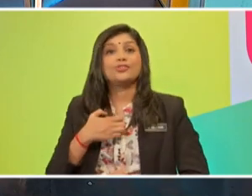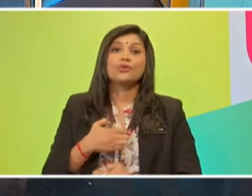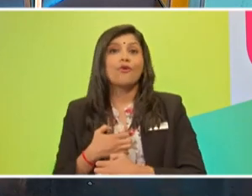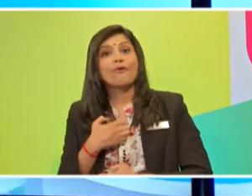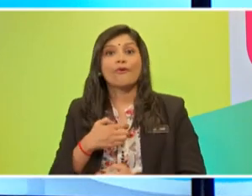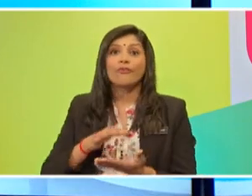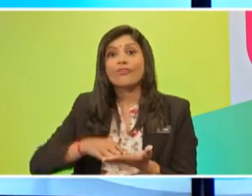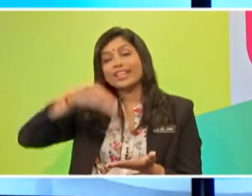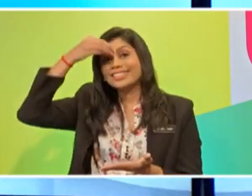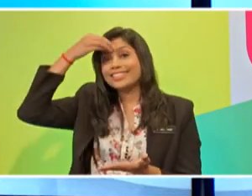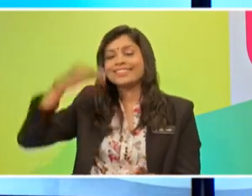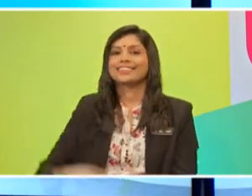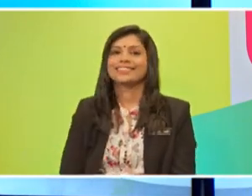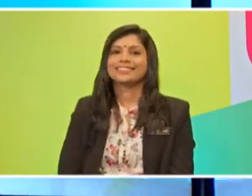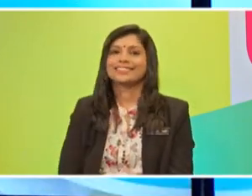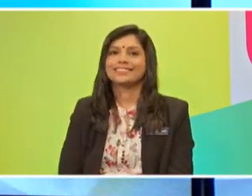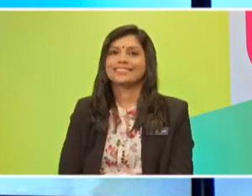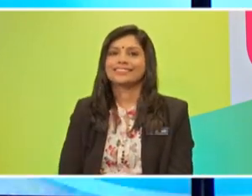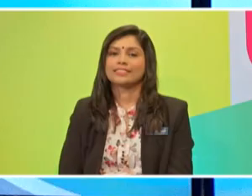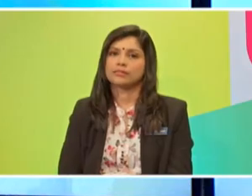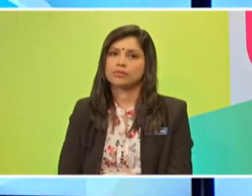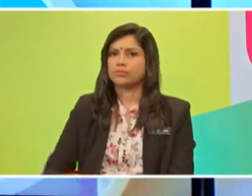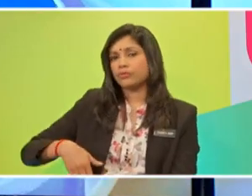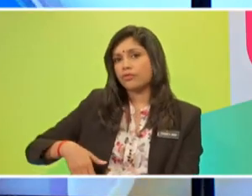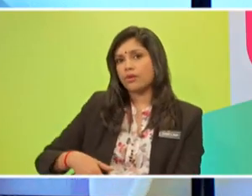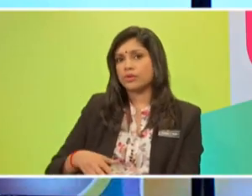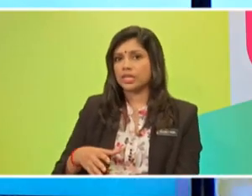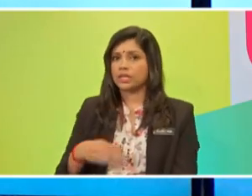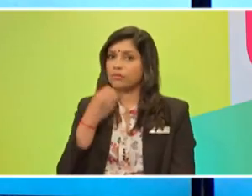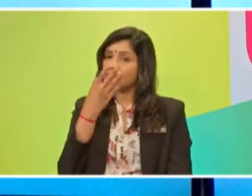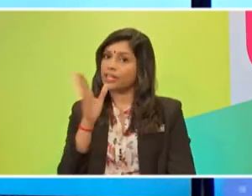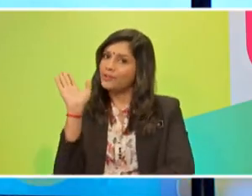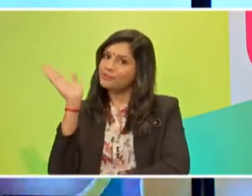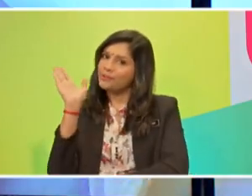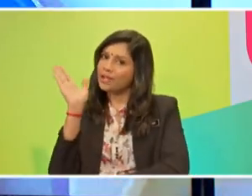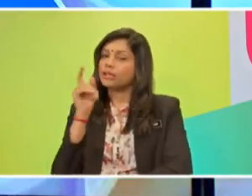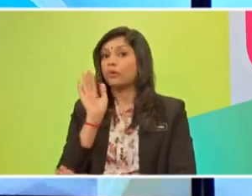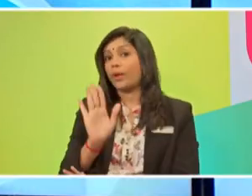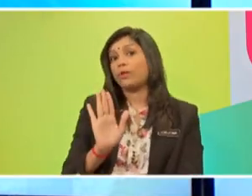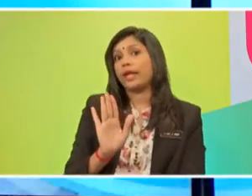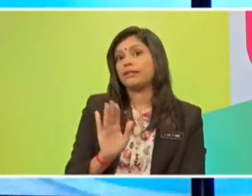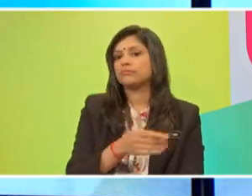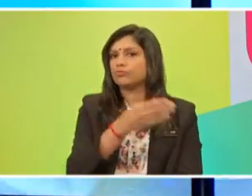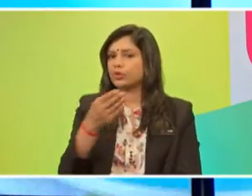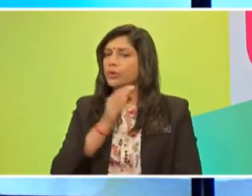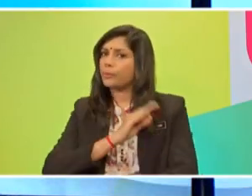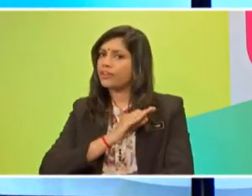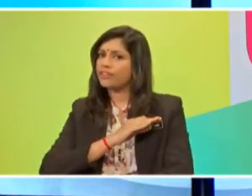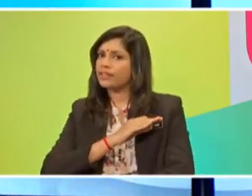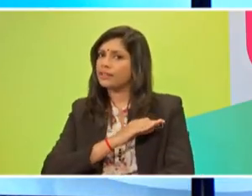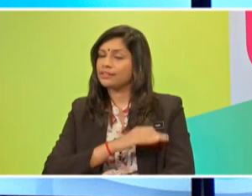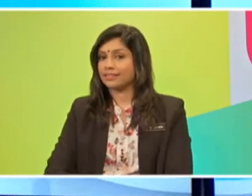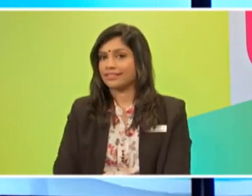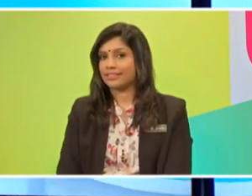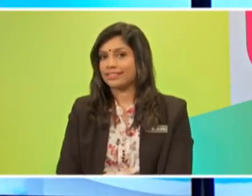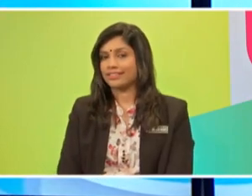letters. But before we end, of course, for those of you watching, hopefully this has been beneficial for you. And to end our lesson